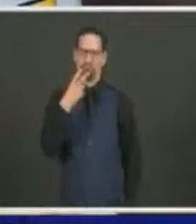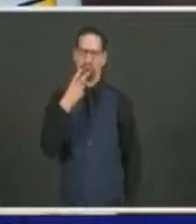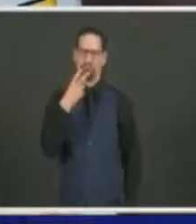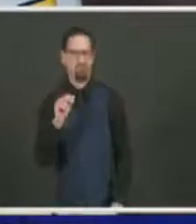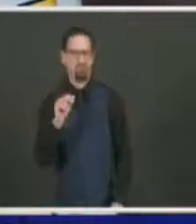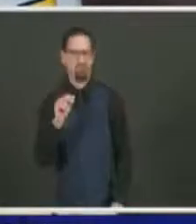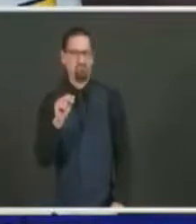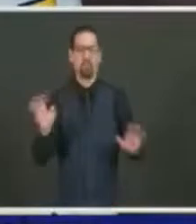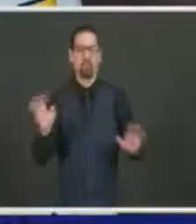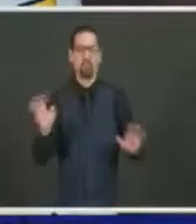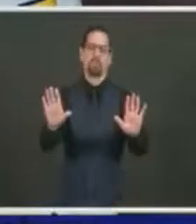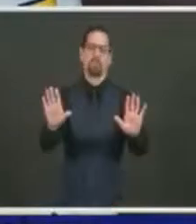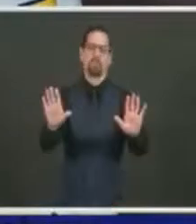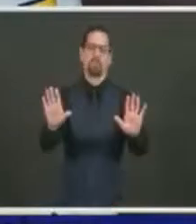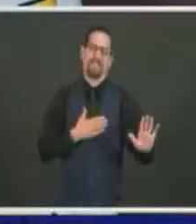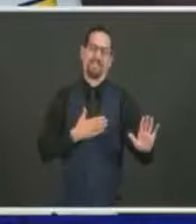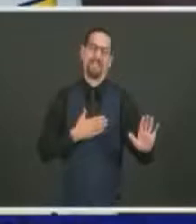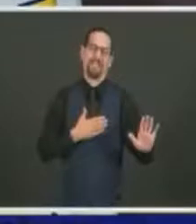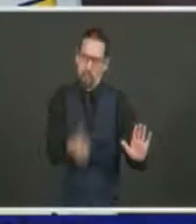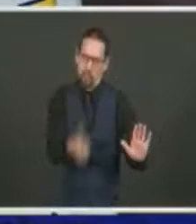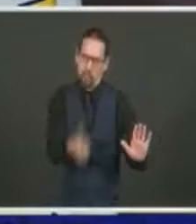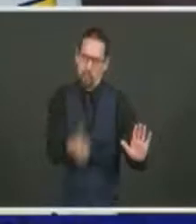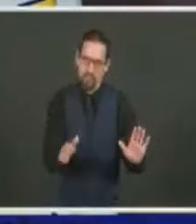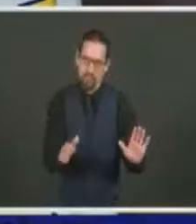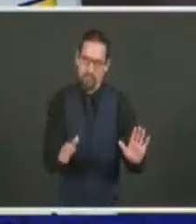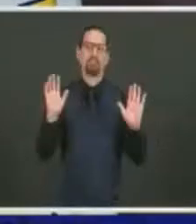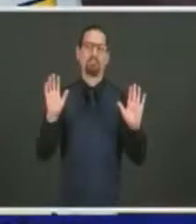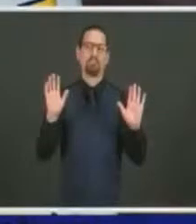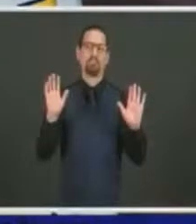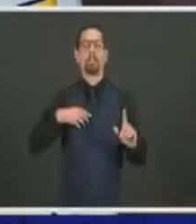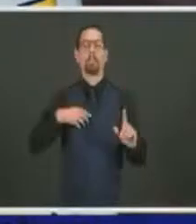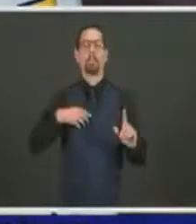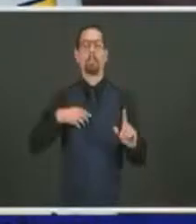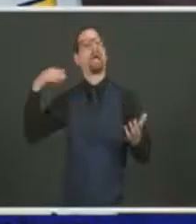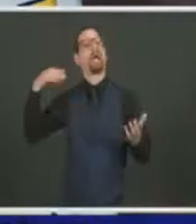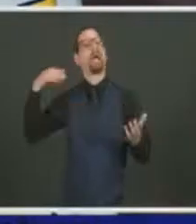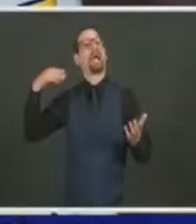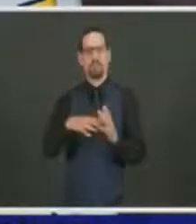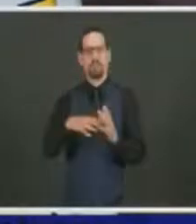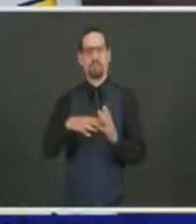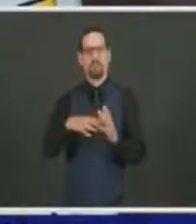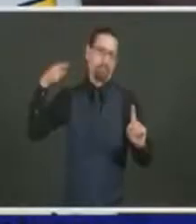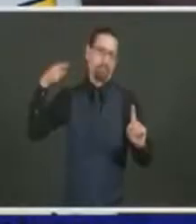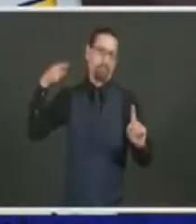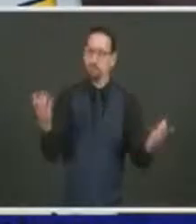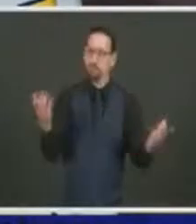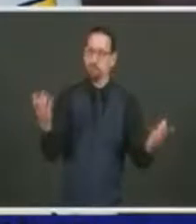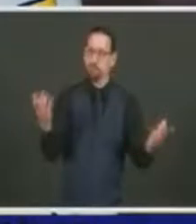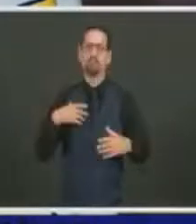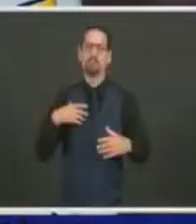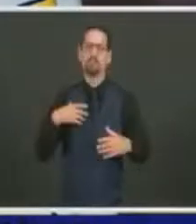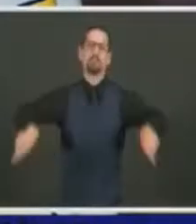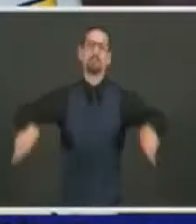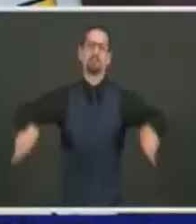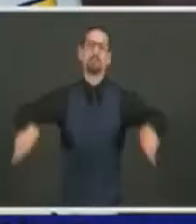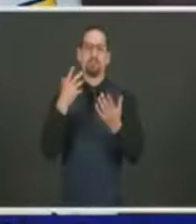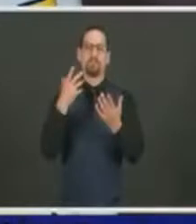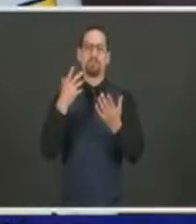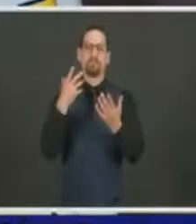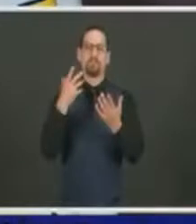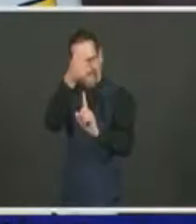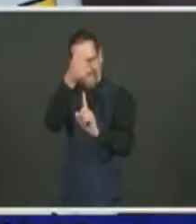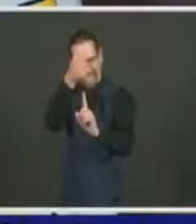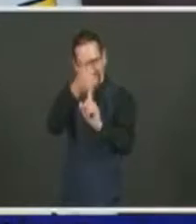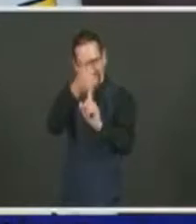would simply say to you, I'm calling on everyone's sense of individual responsibility. Do the right thing.